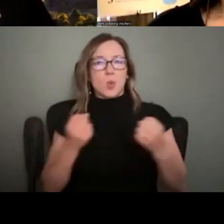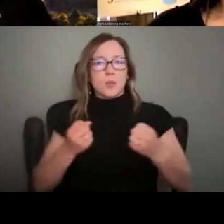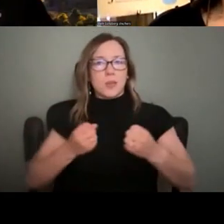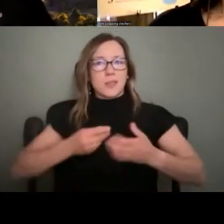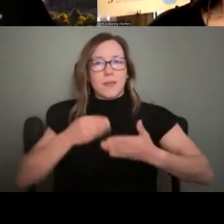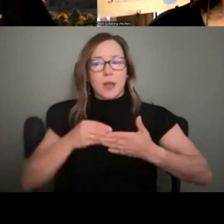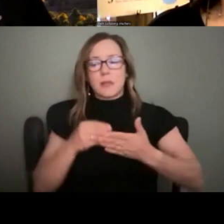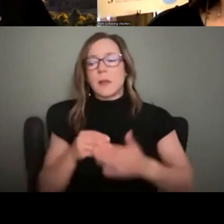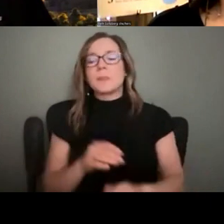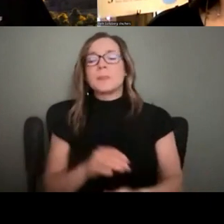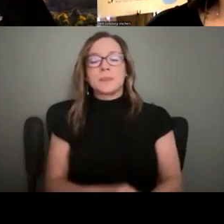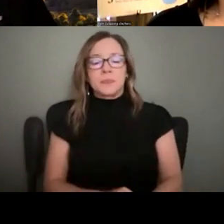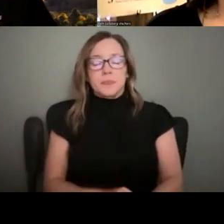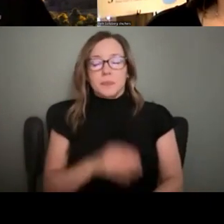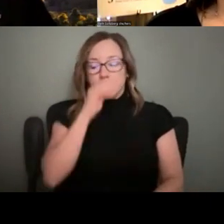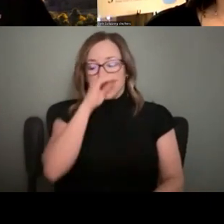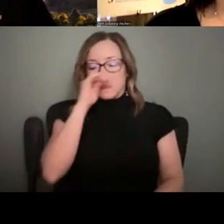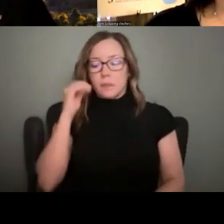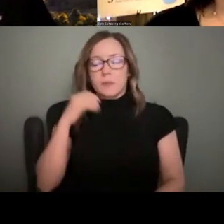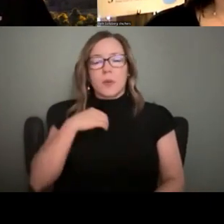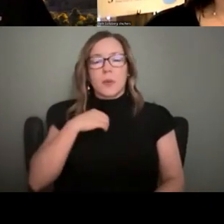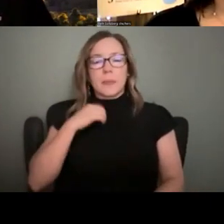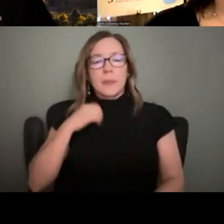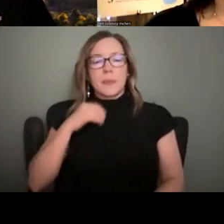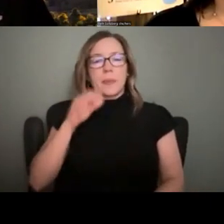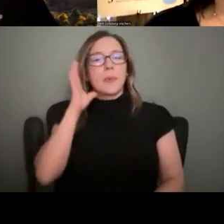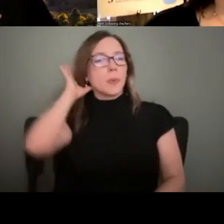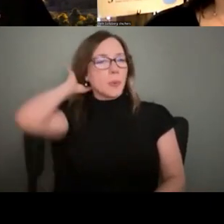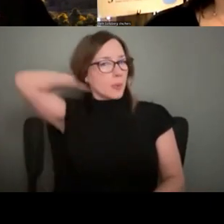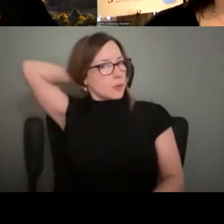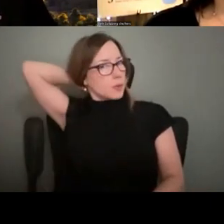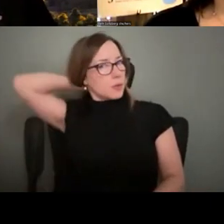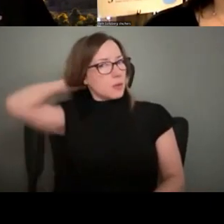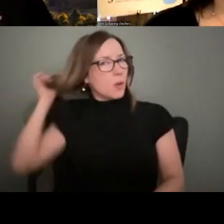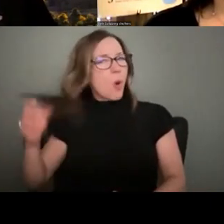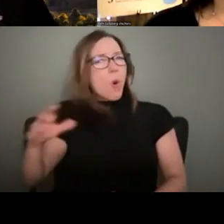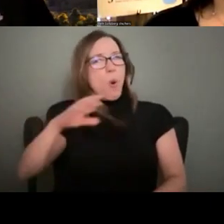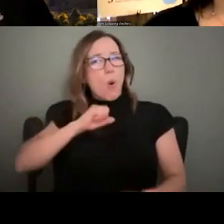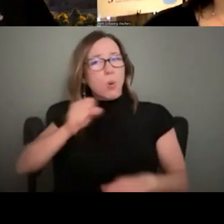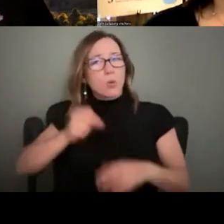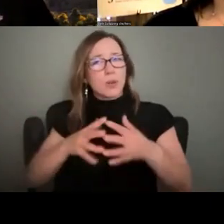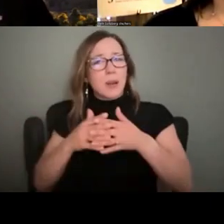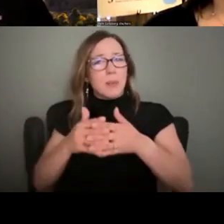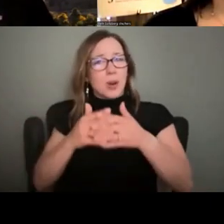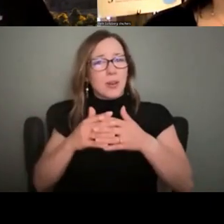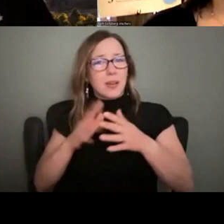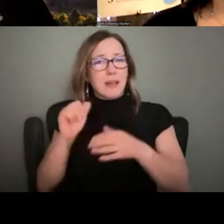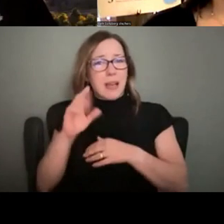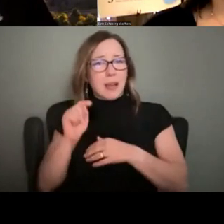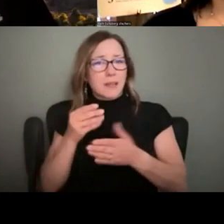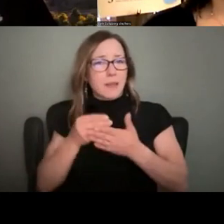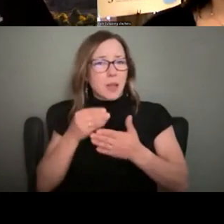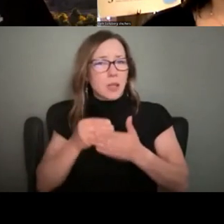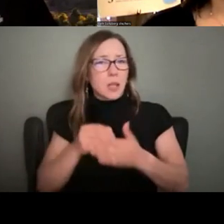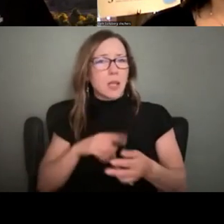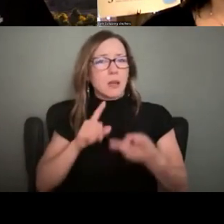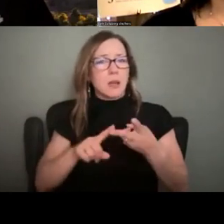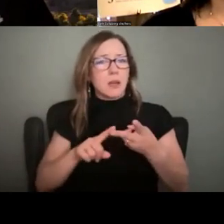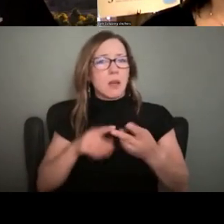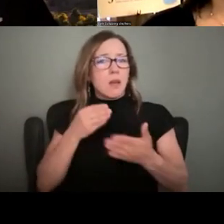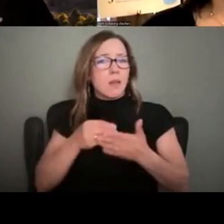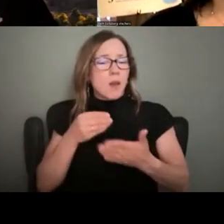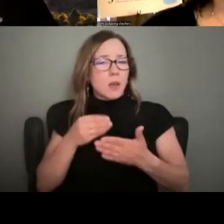We use Older American Act funding. We use funding that comes to